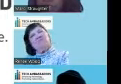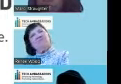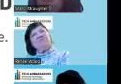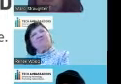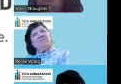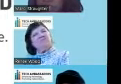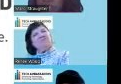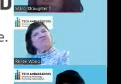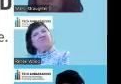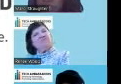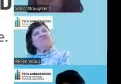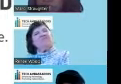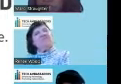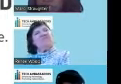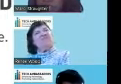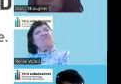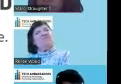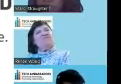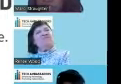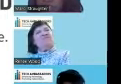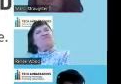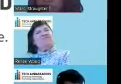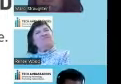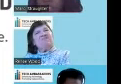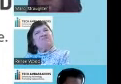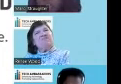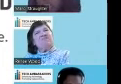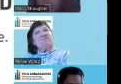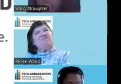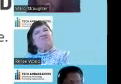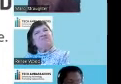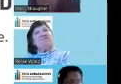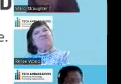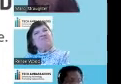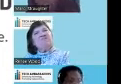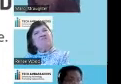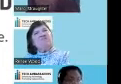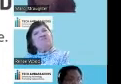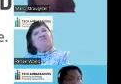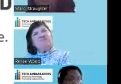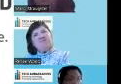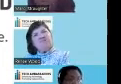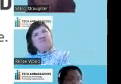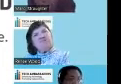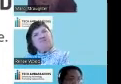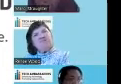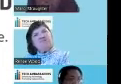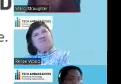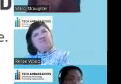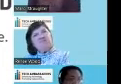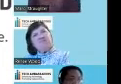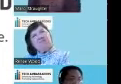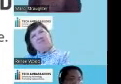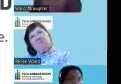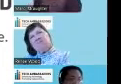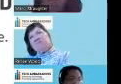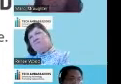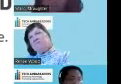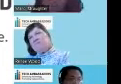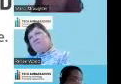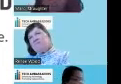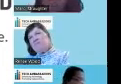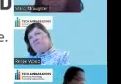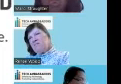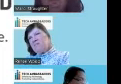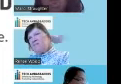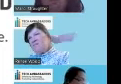trick them into doing that than it is to steal their information. Okay. So this type of attack has tripled since